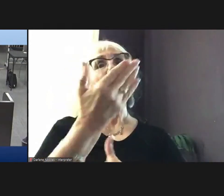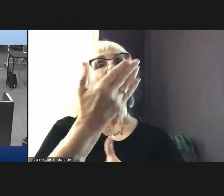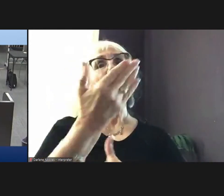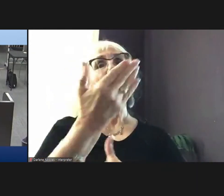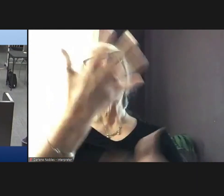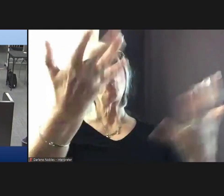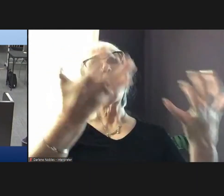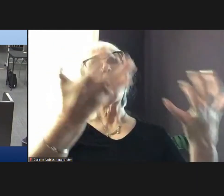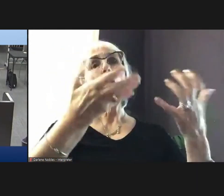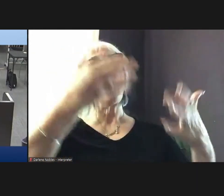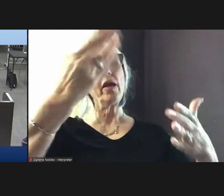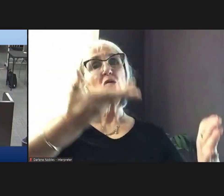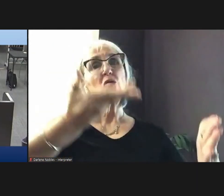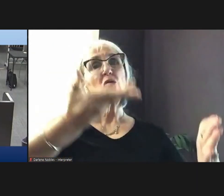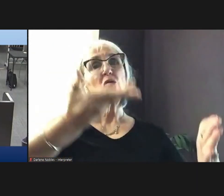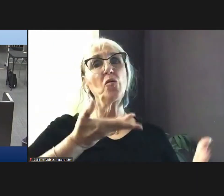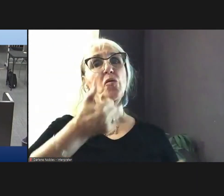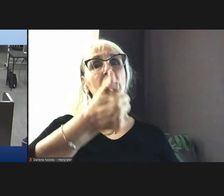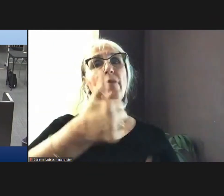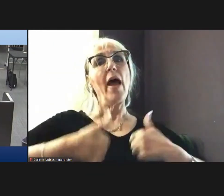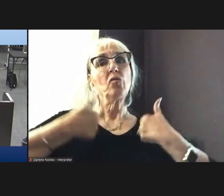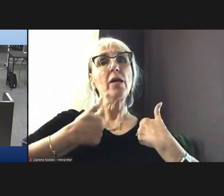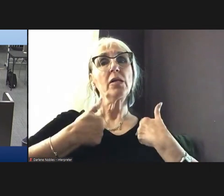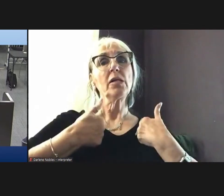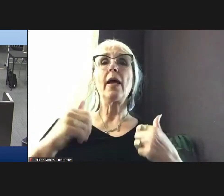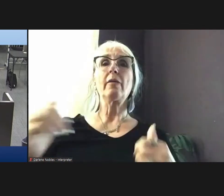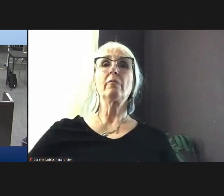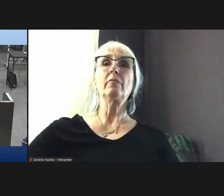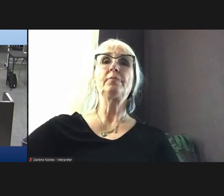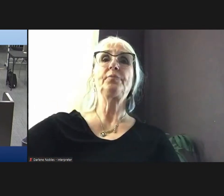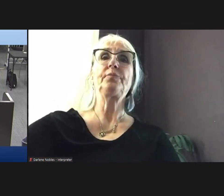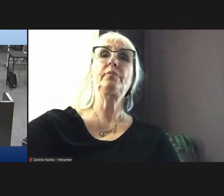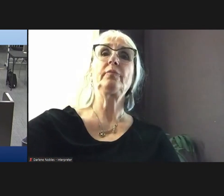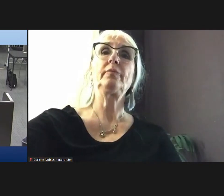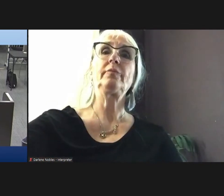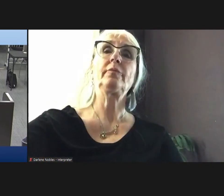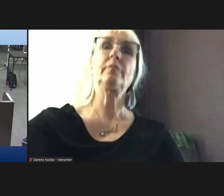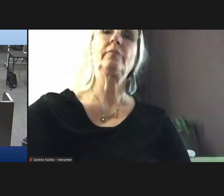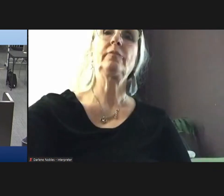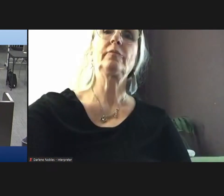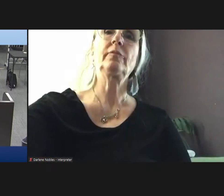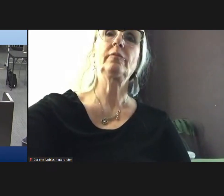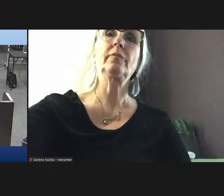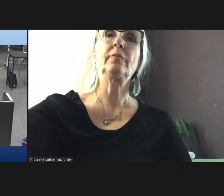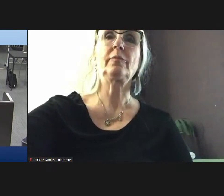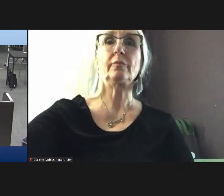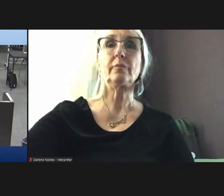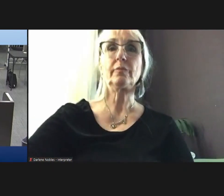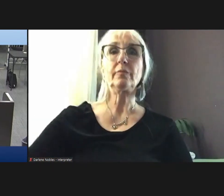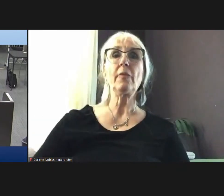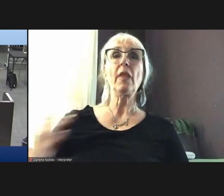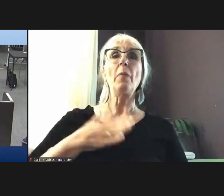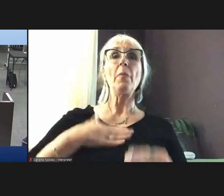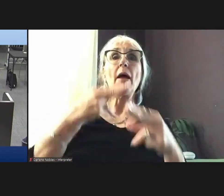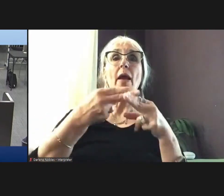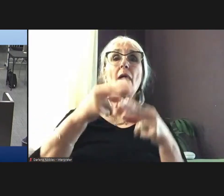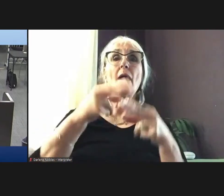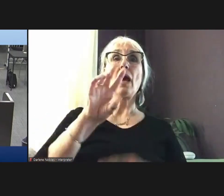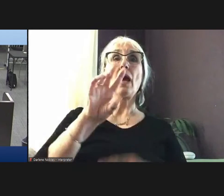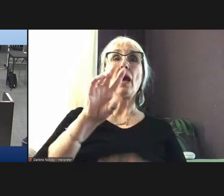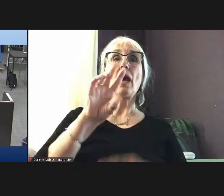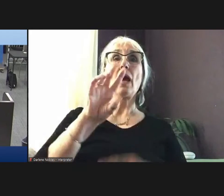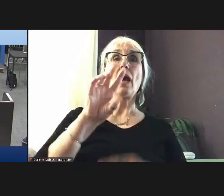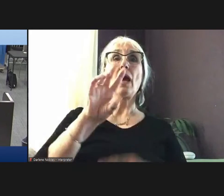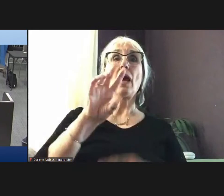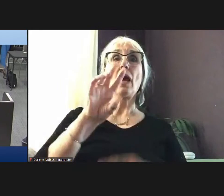address, and limit your comments to around 3 minutes. Okay, it'll be pretty short. My name's Cody Hobbs. I live on Hobbs